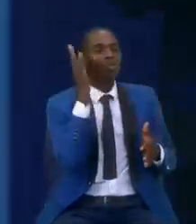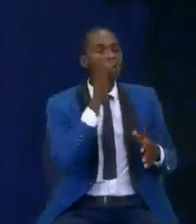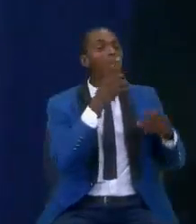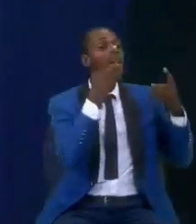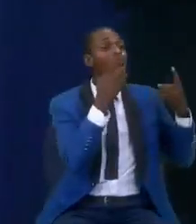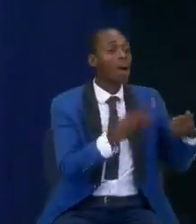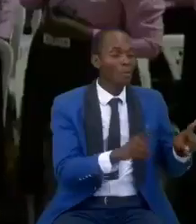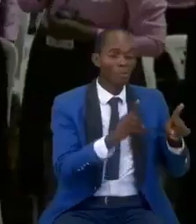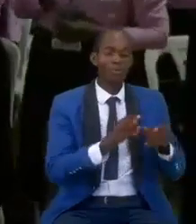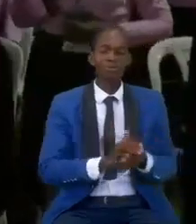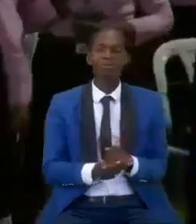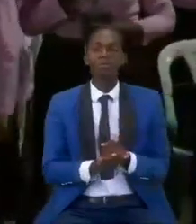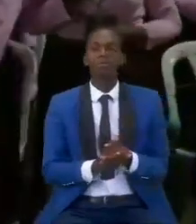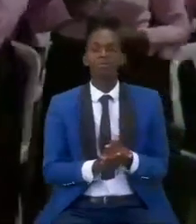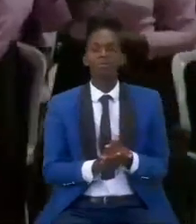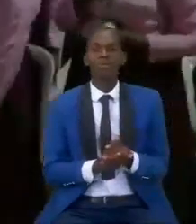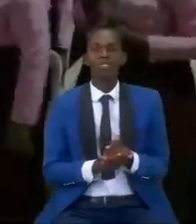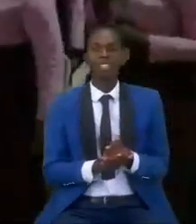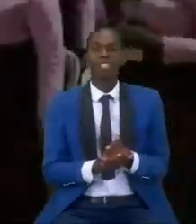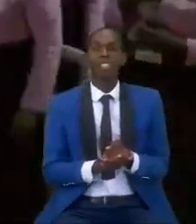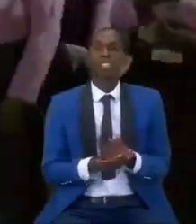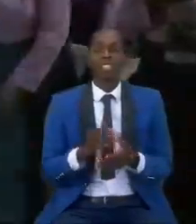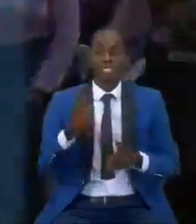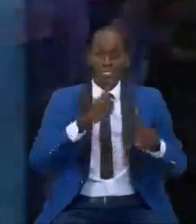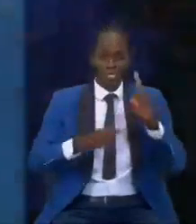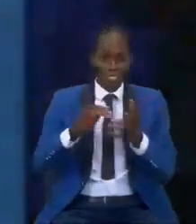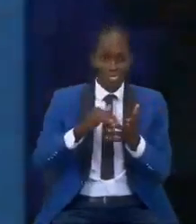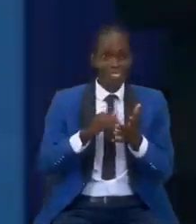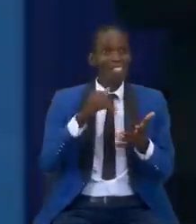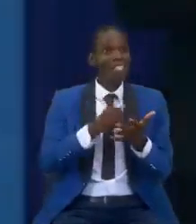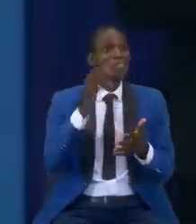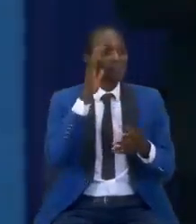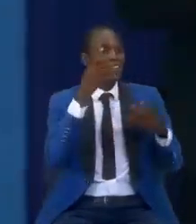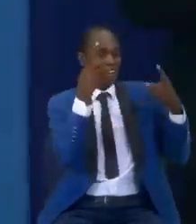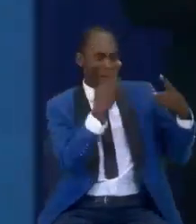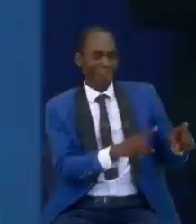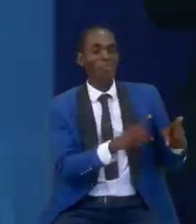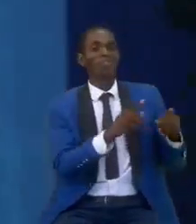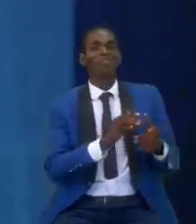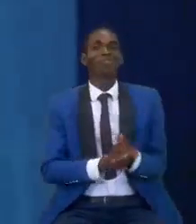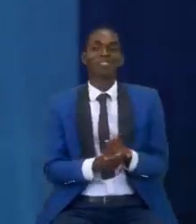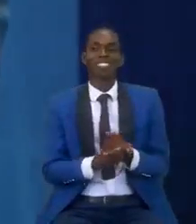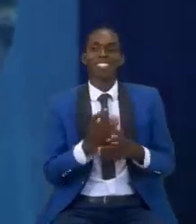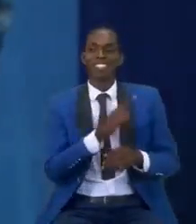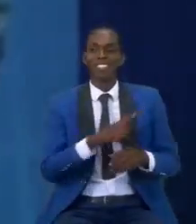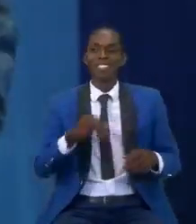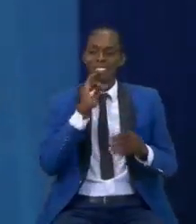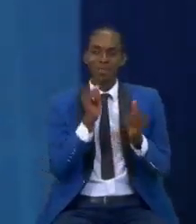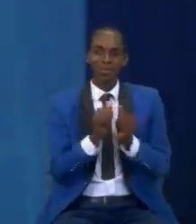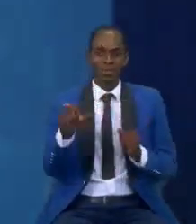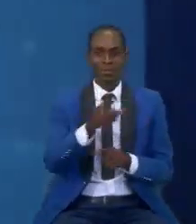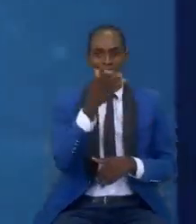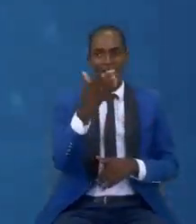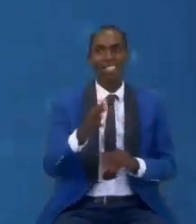happen. The Lord is with you there. Miracles are waiting for you. Sit down with assurance that